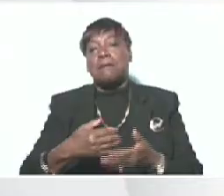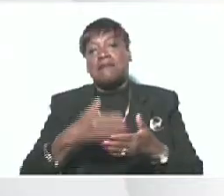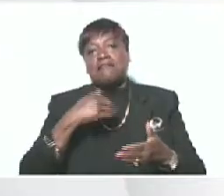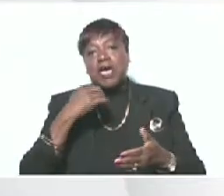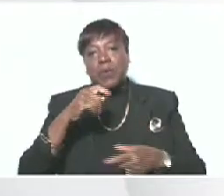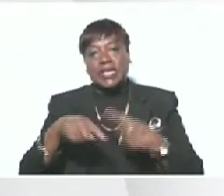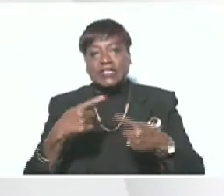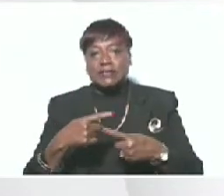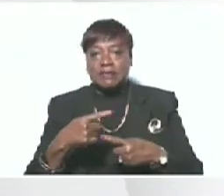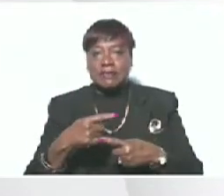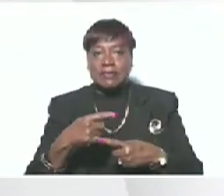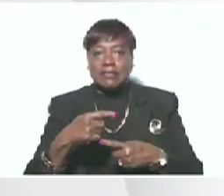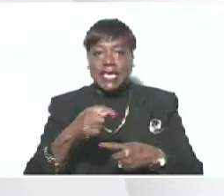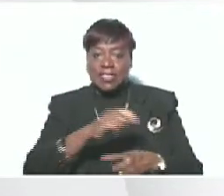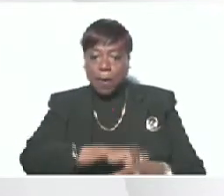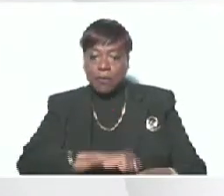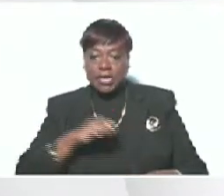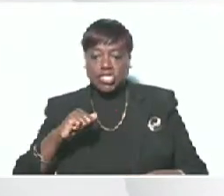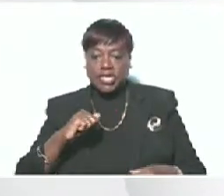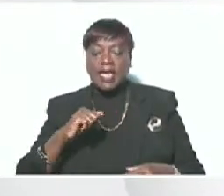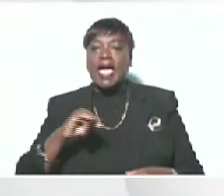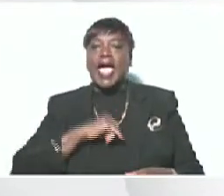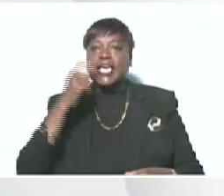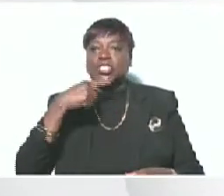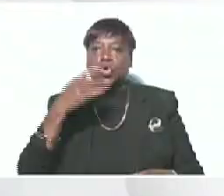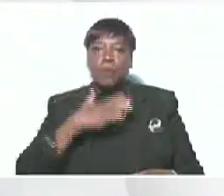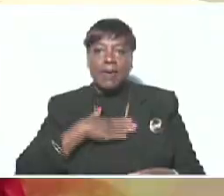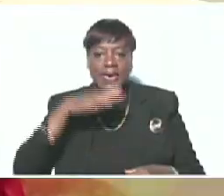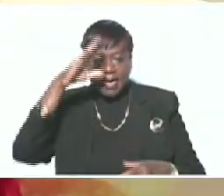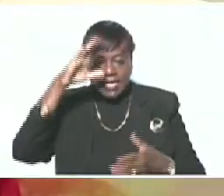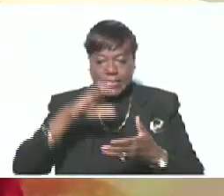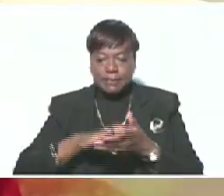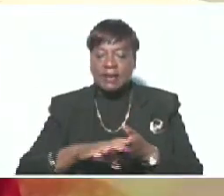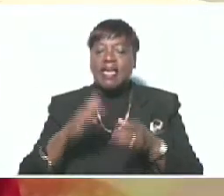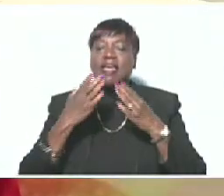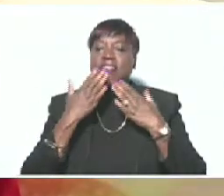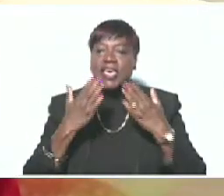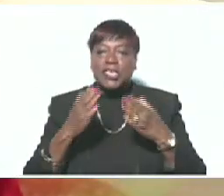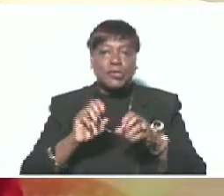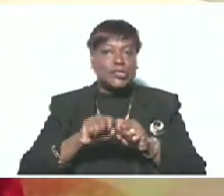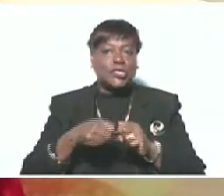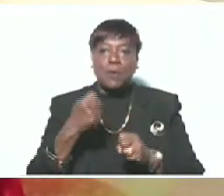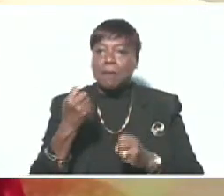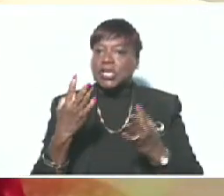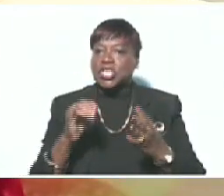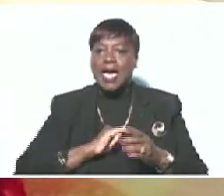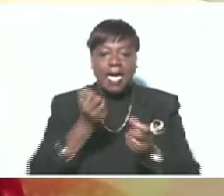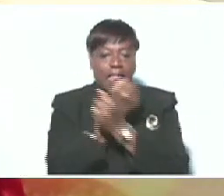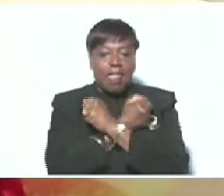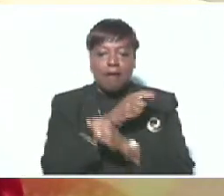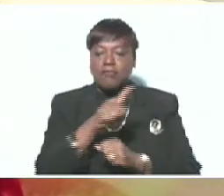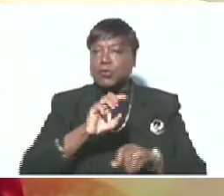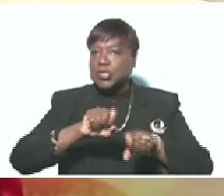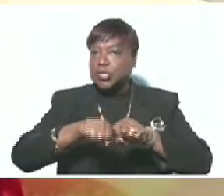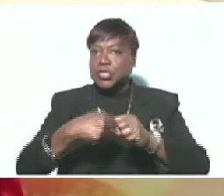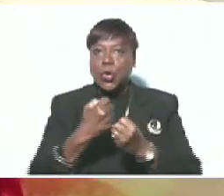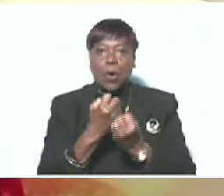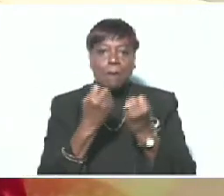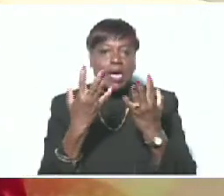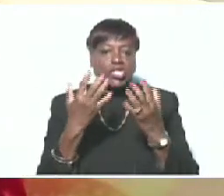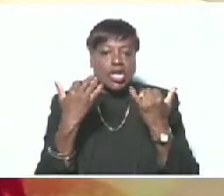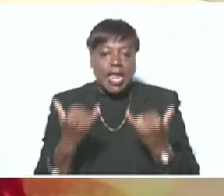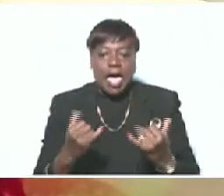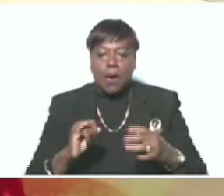so much. It's like I somewhat have my life back. The only difference